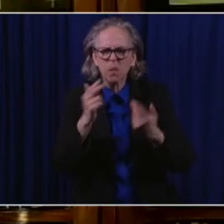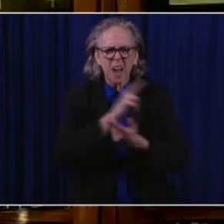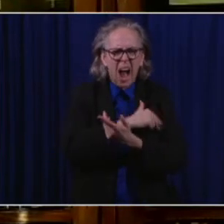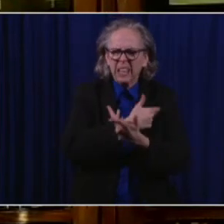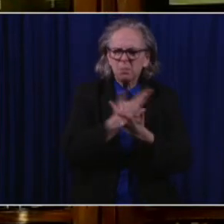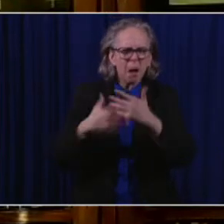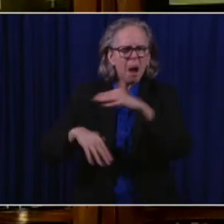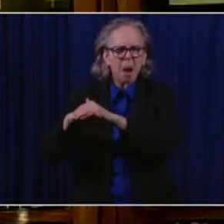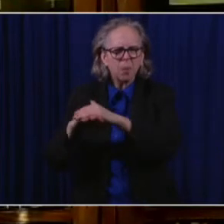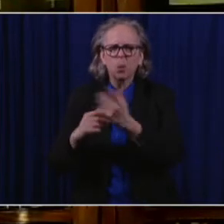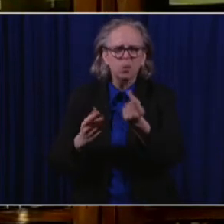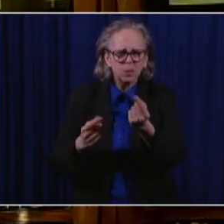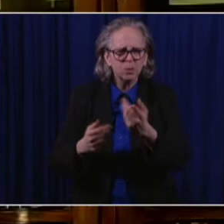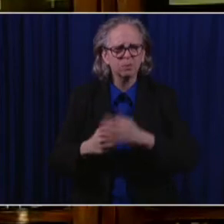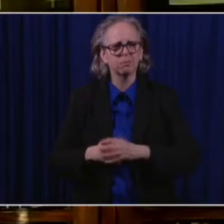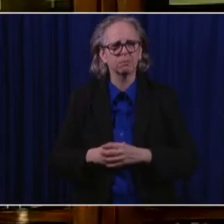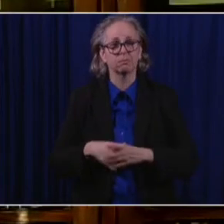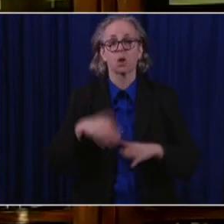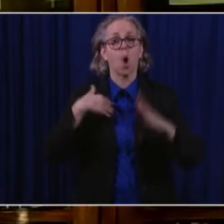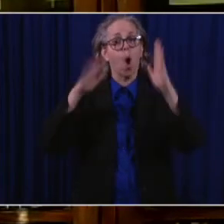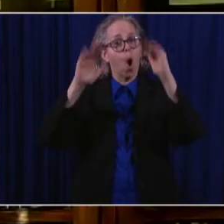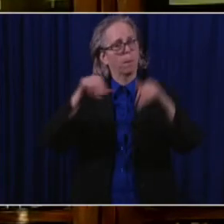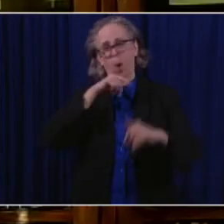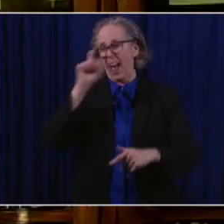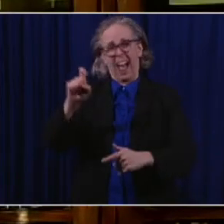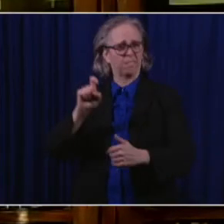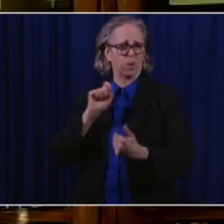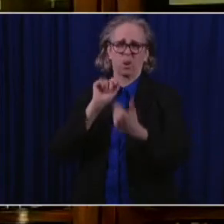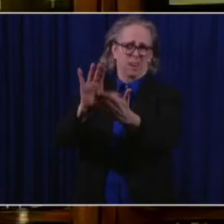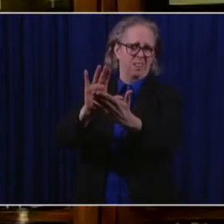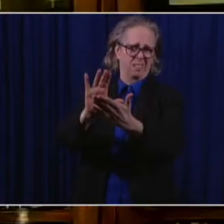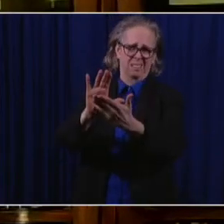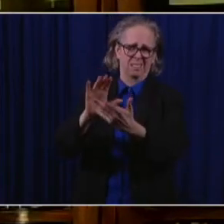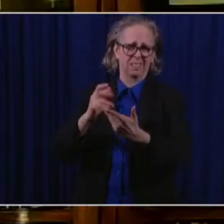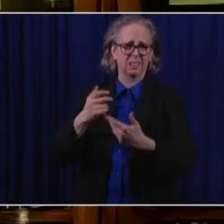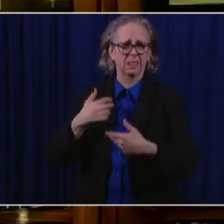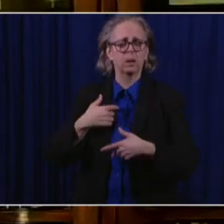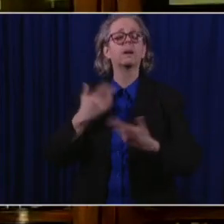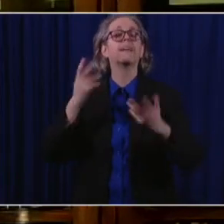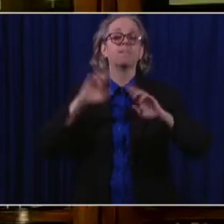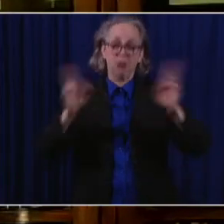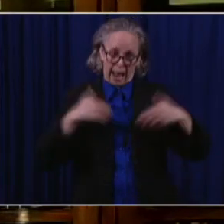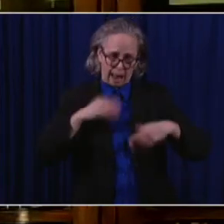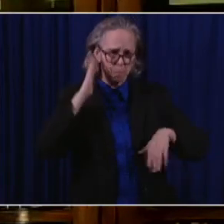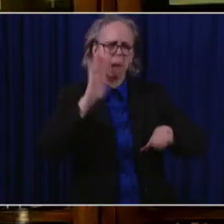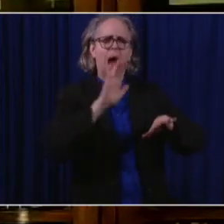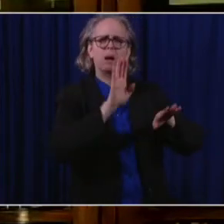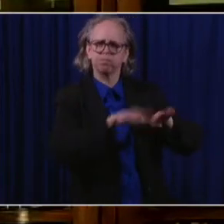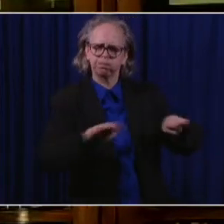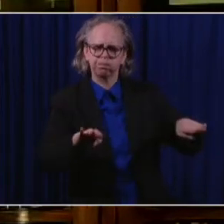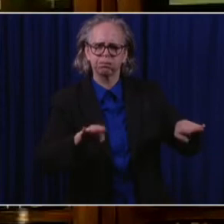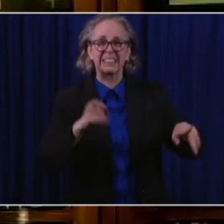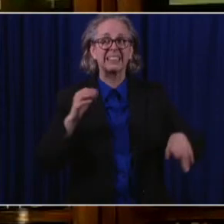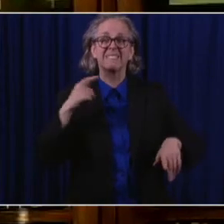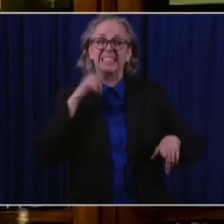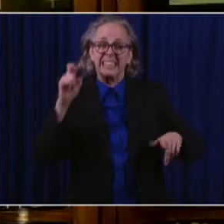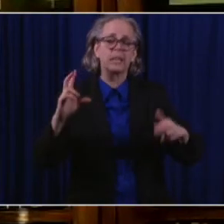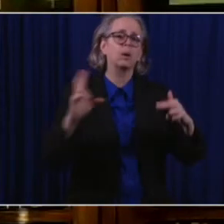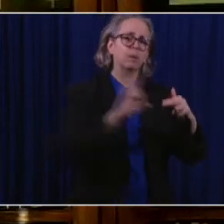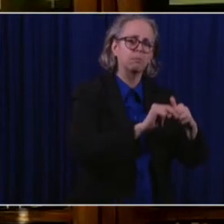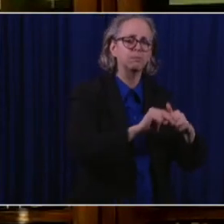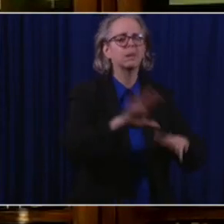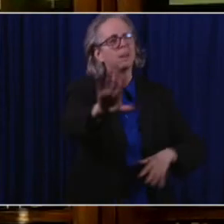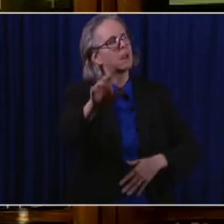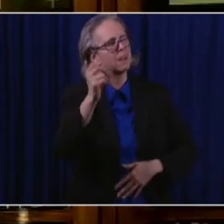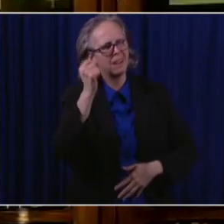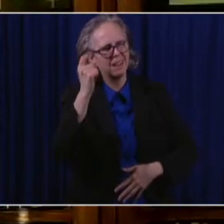that. Our hope is by doing events like this and getting people to understand the impact of this, we will not need that. That being said, if we do